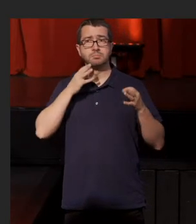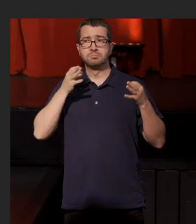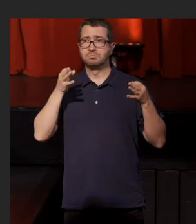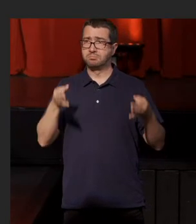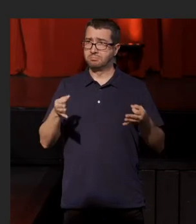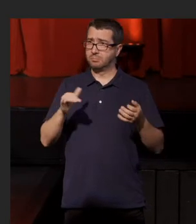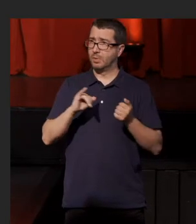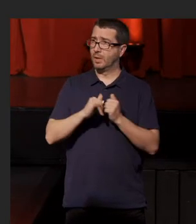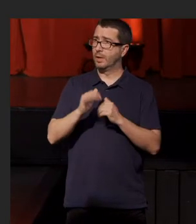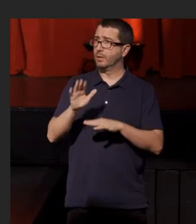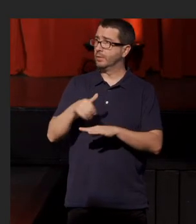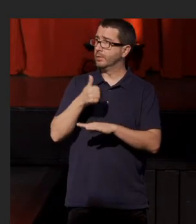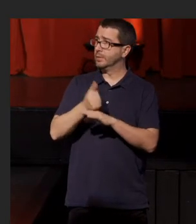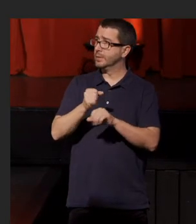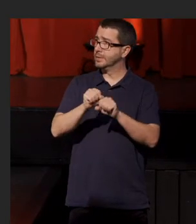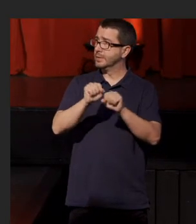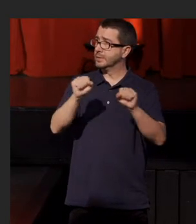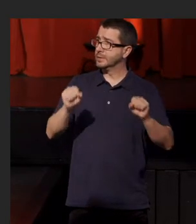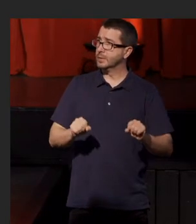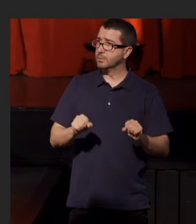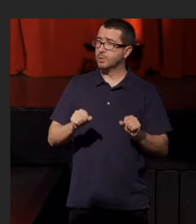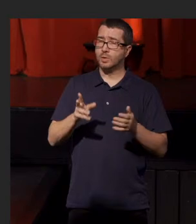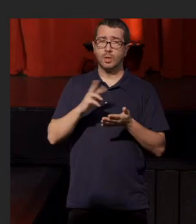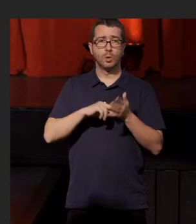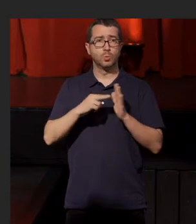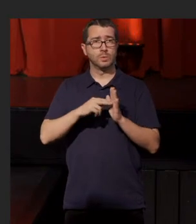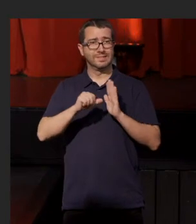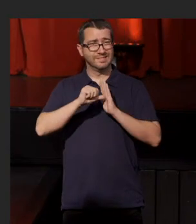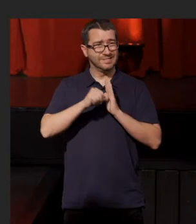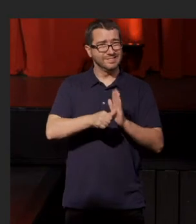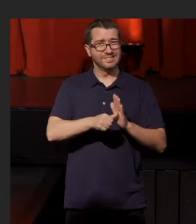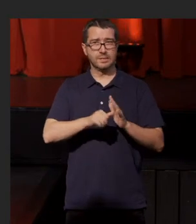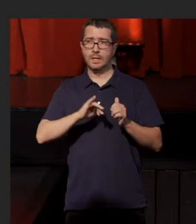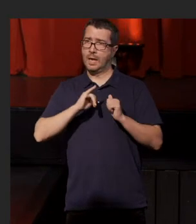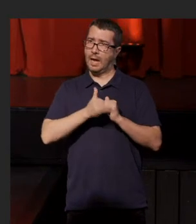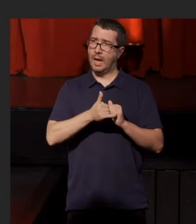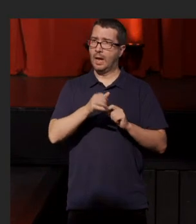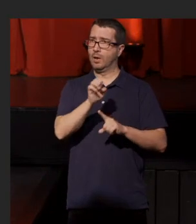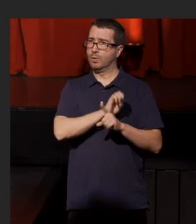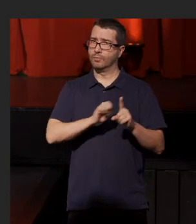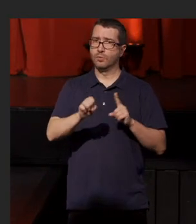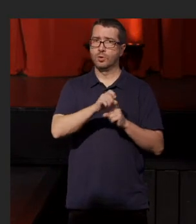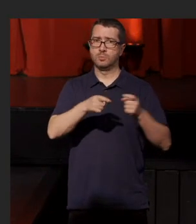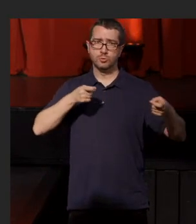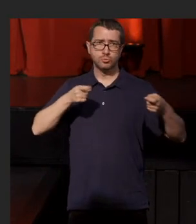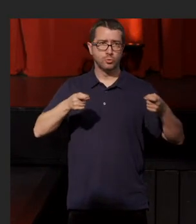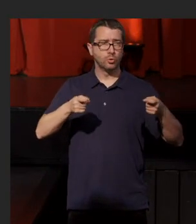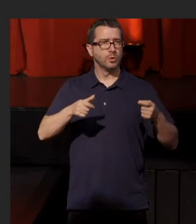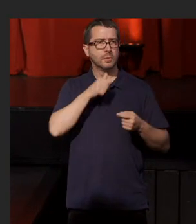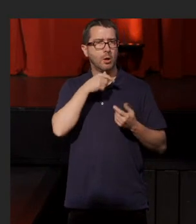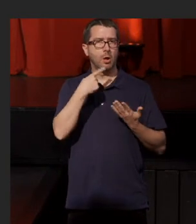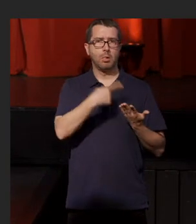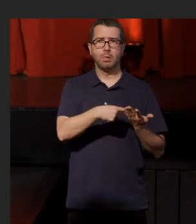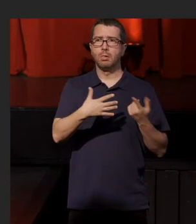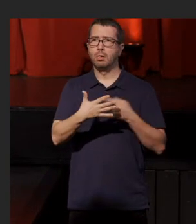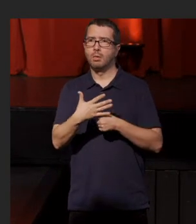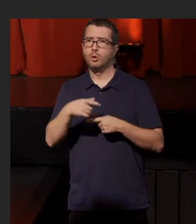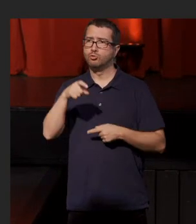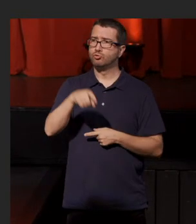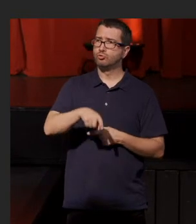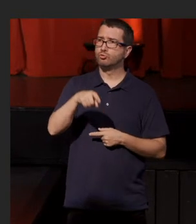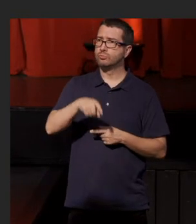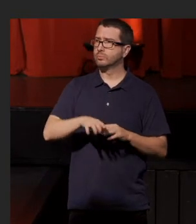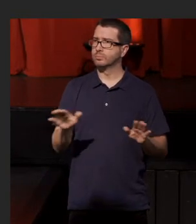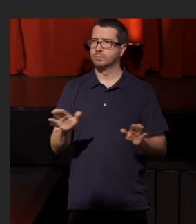creating systems where we shine light on how our information environment is controlled, rather than debating whether or not it should be.